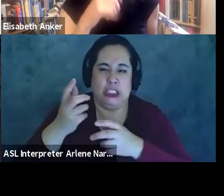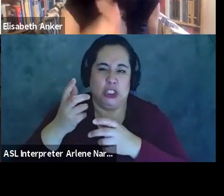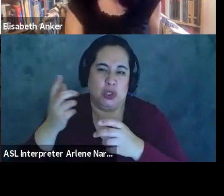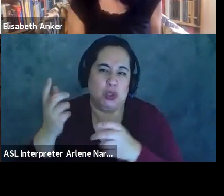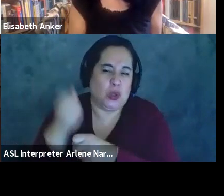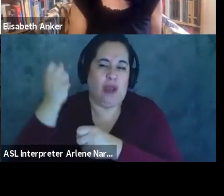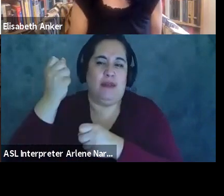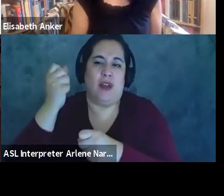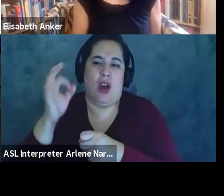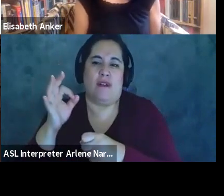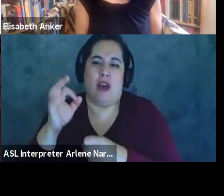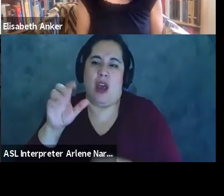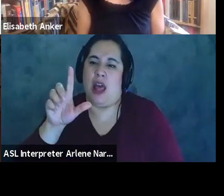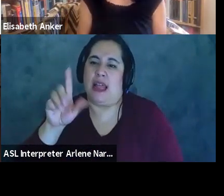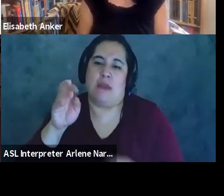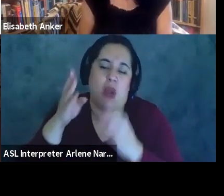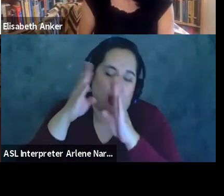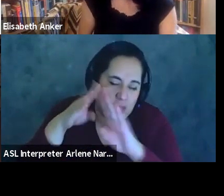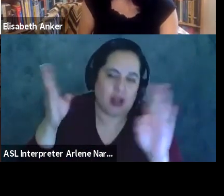of liberal democracy